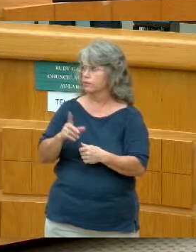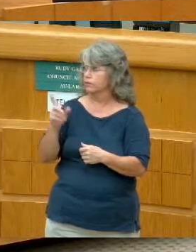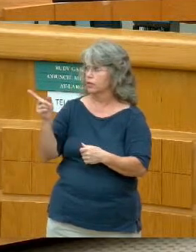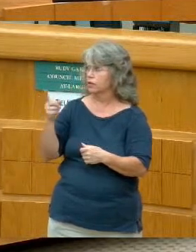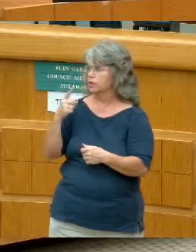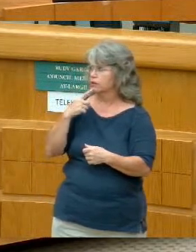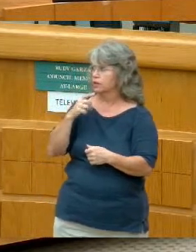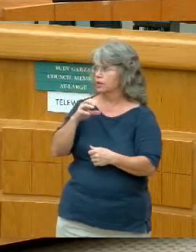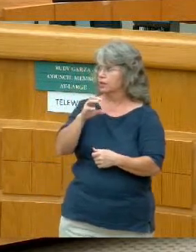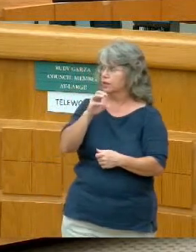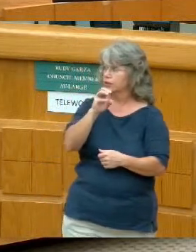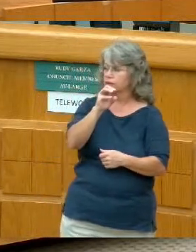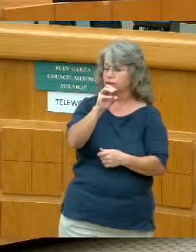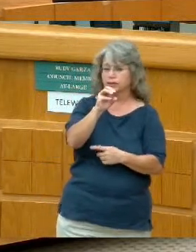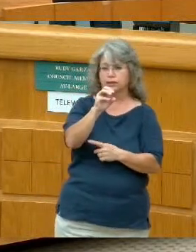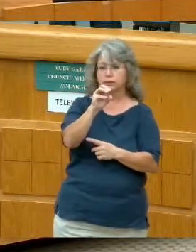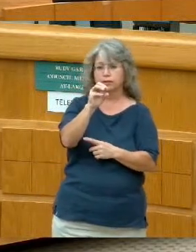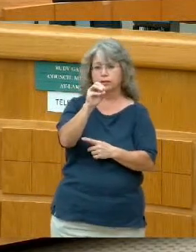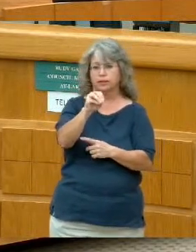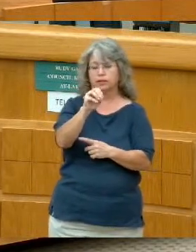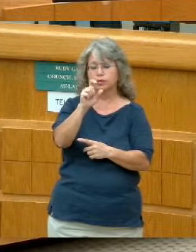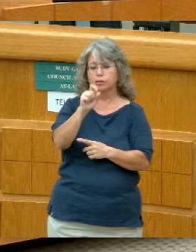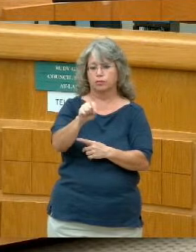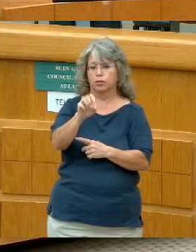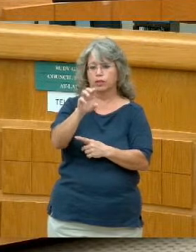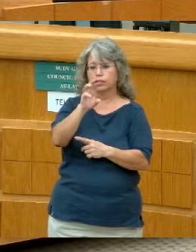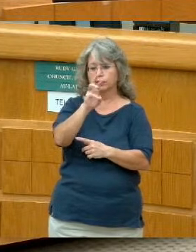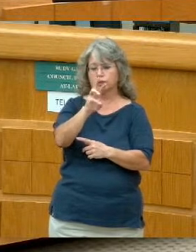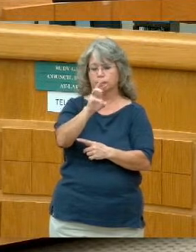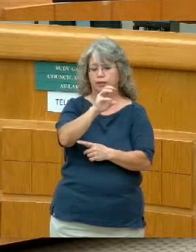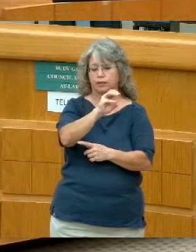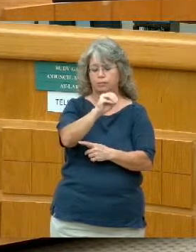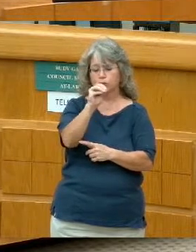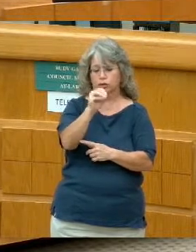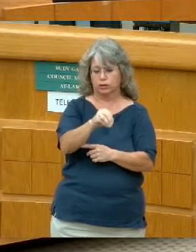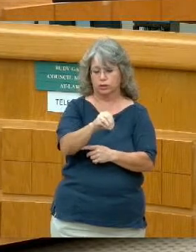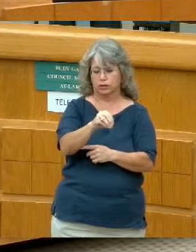Yeah, so that's 0.6% and